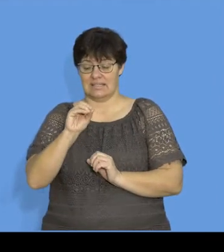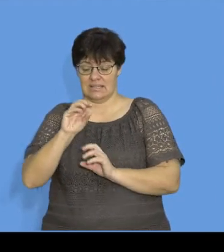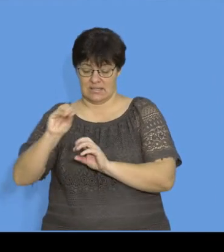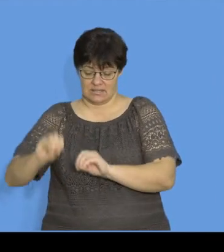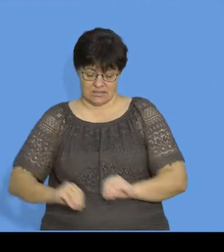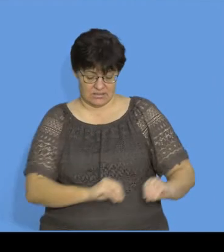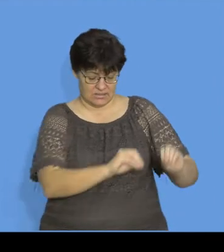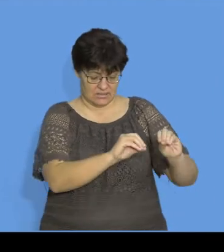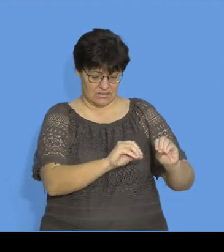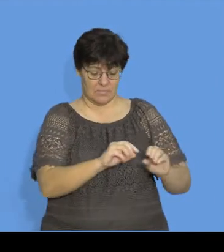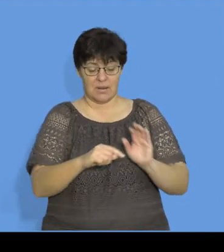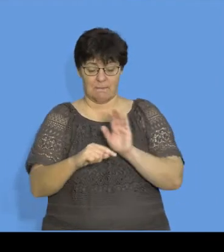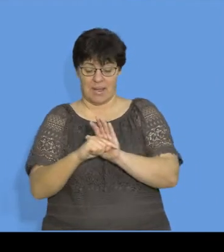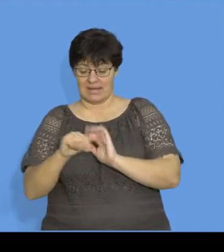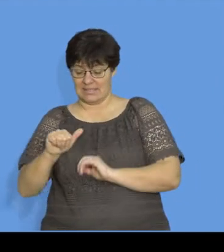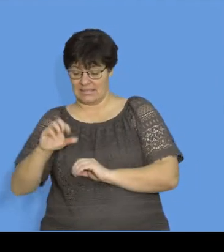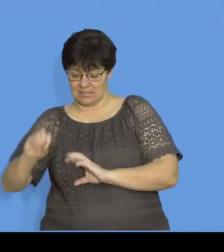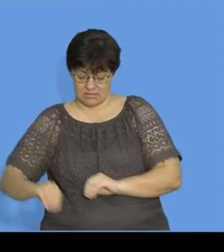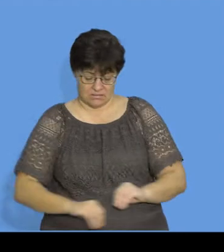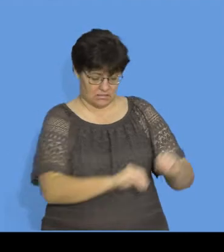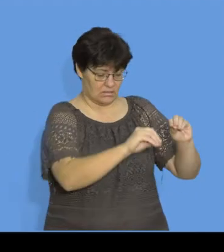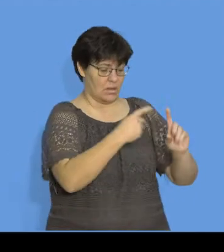becomes positive 60.